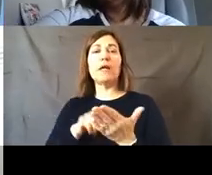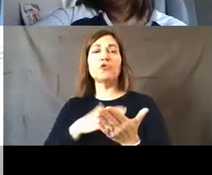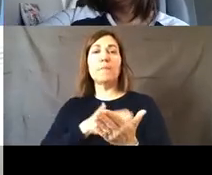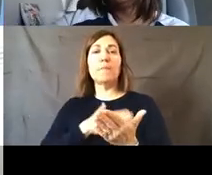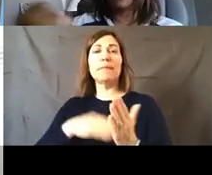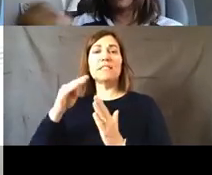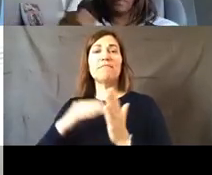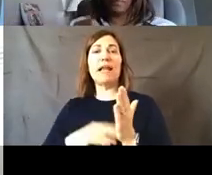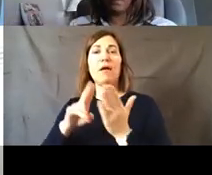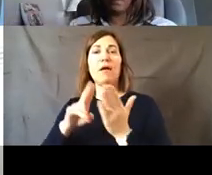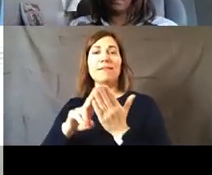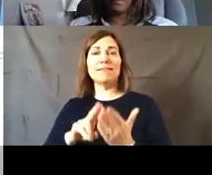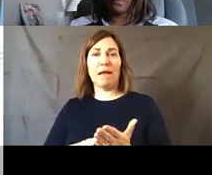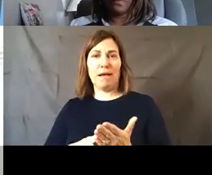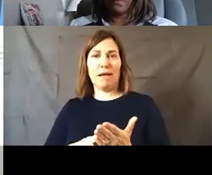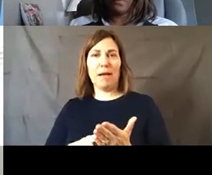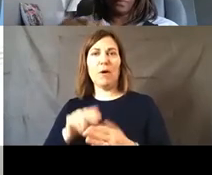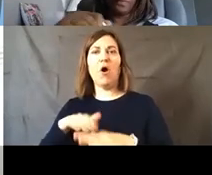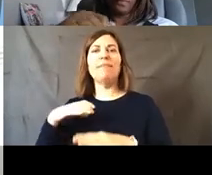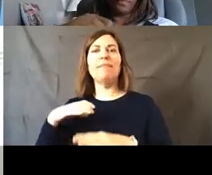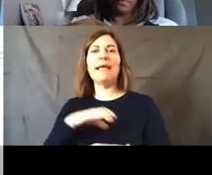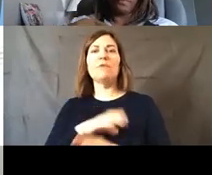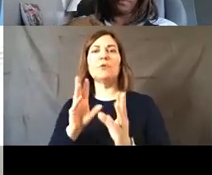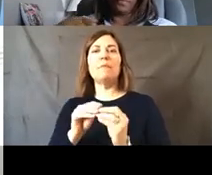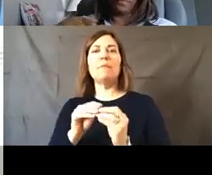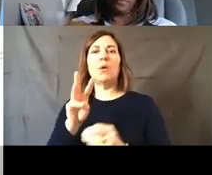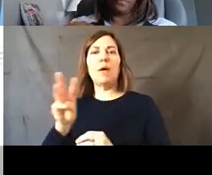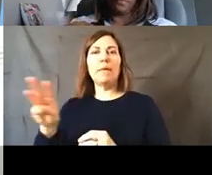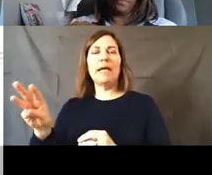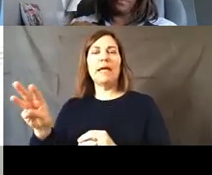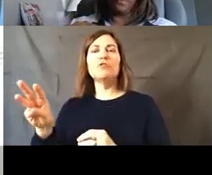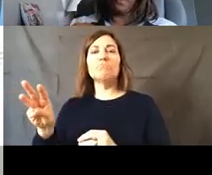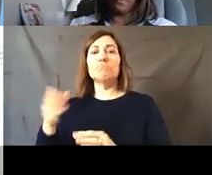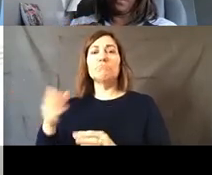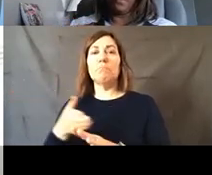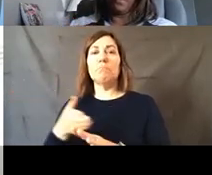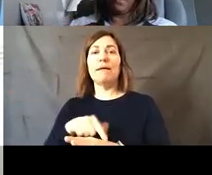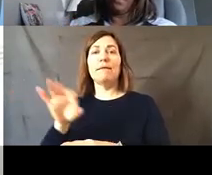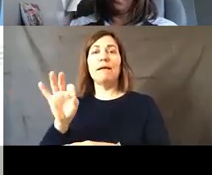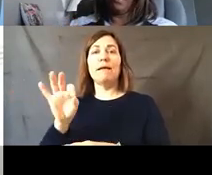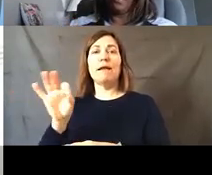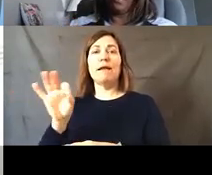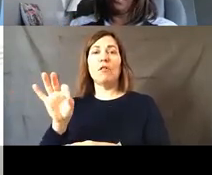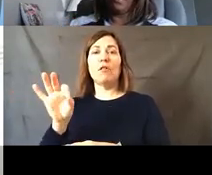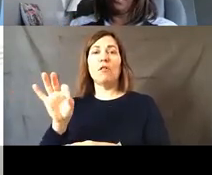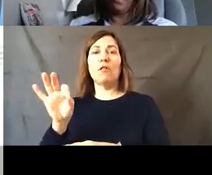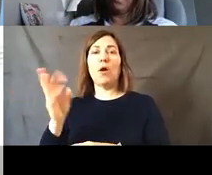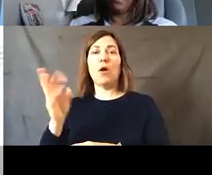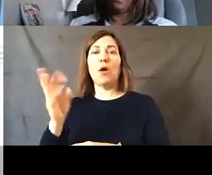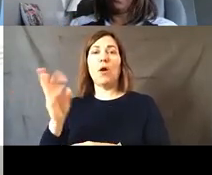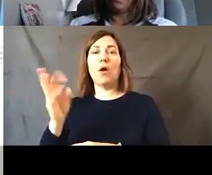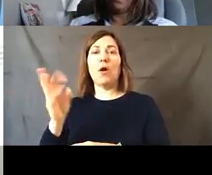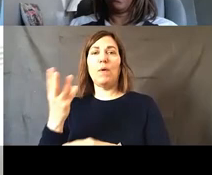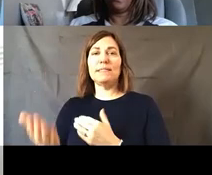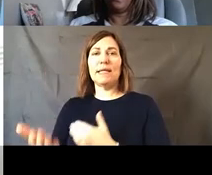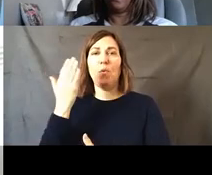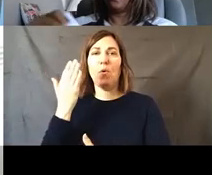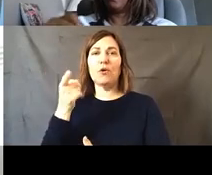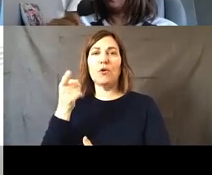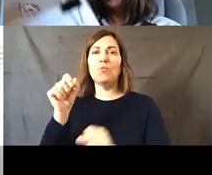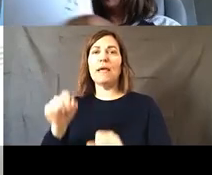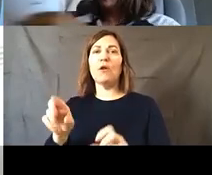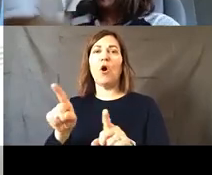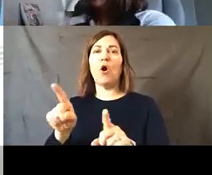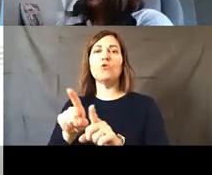sign-up form on the council meeting webpage by 9 a.m. Wednesday morning. You may also register by calling the city